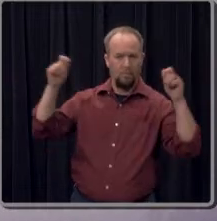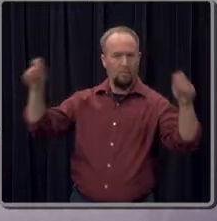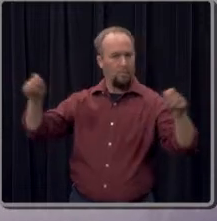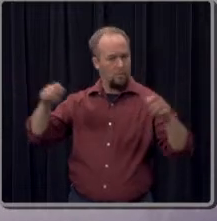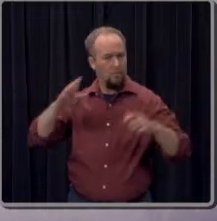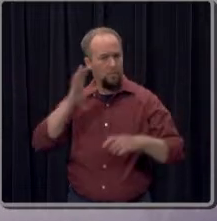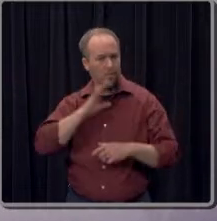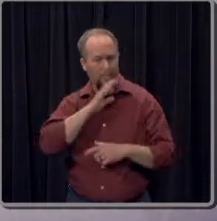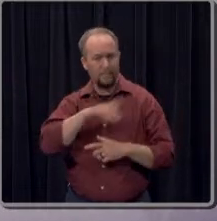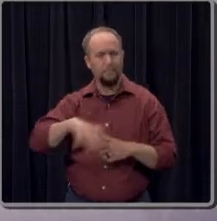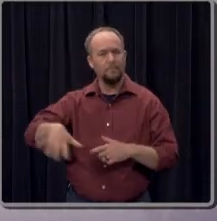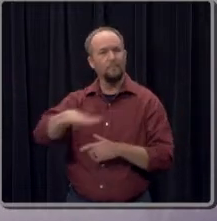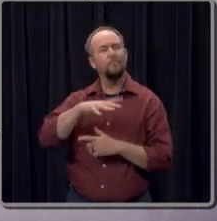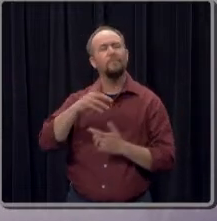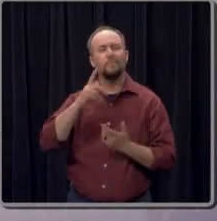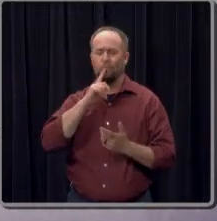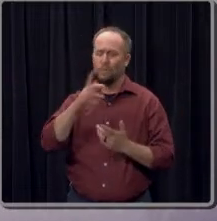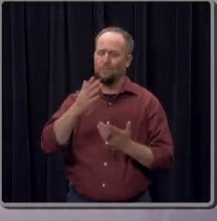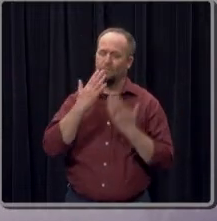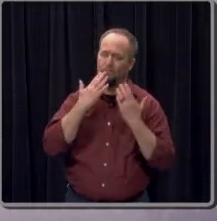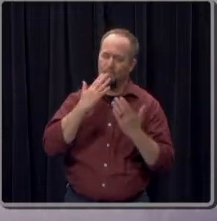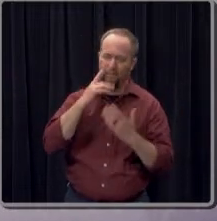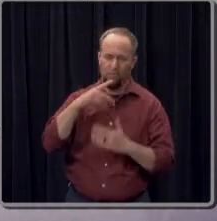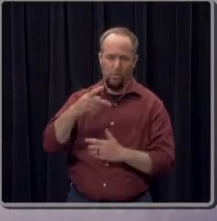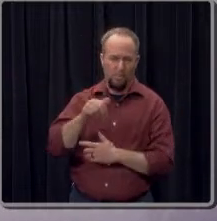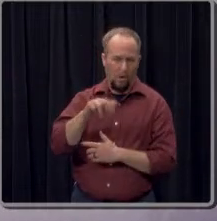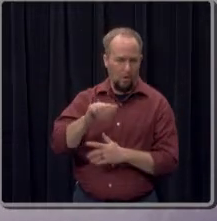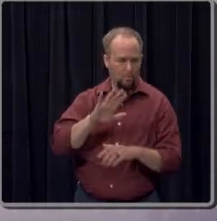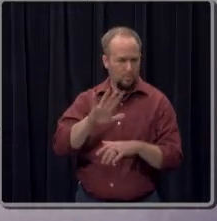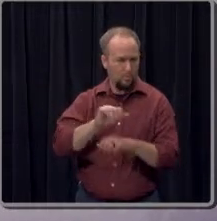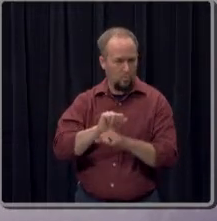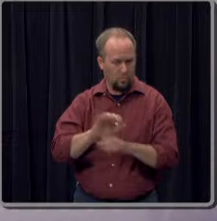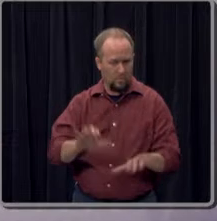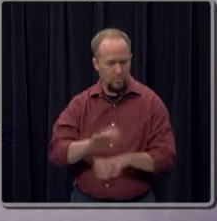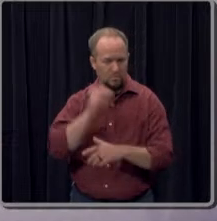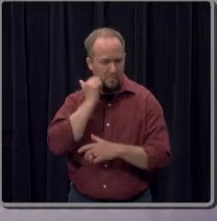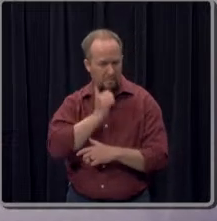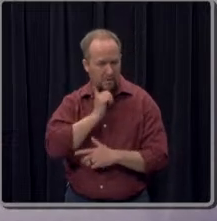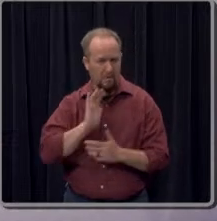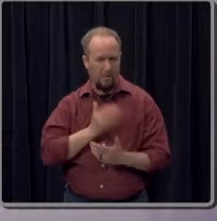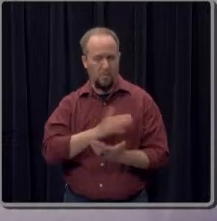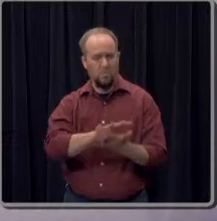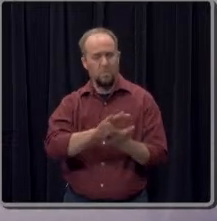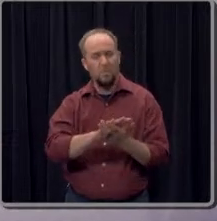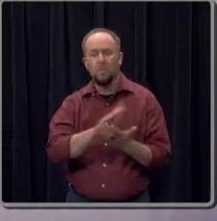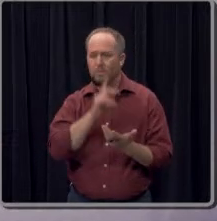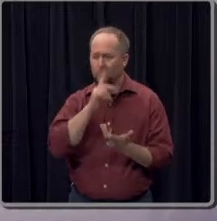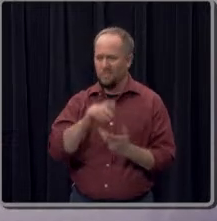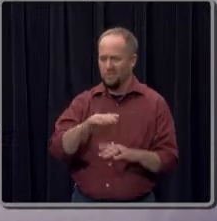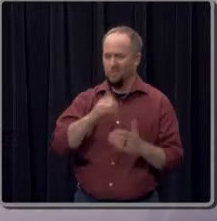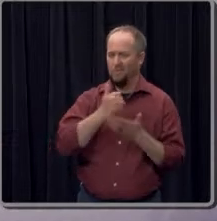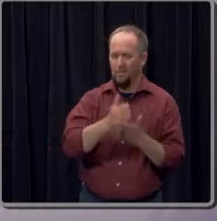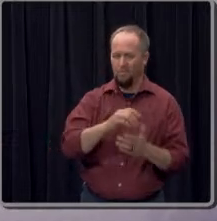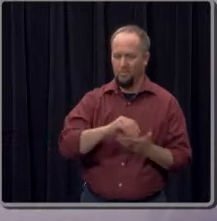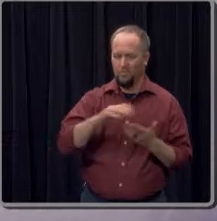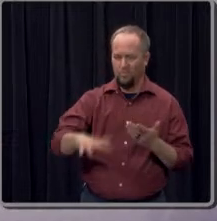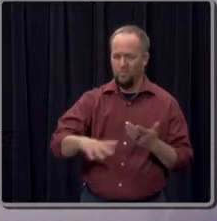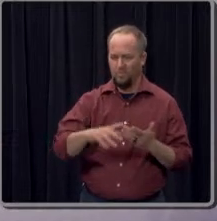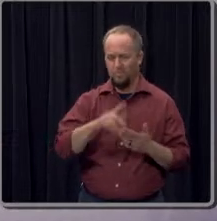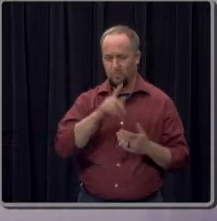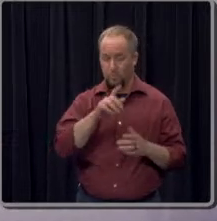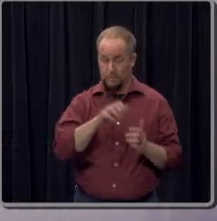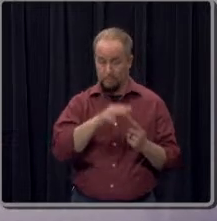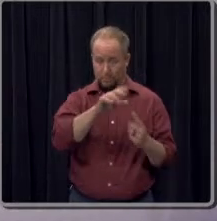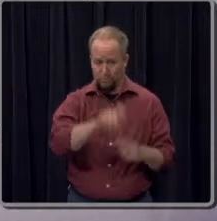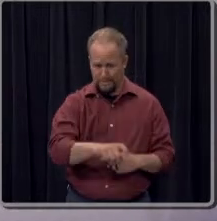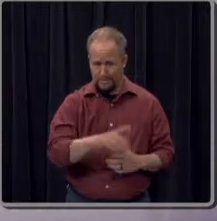area. But we are so grateful for our paras and the work that they do each and every day in our schools to meet the needs of our students with special needs. But the